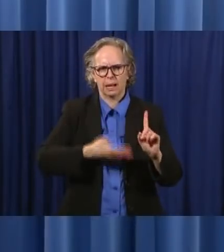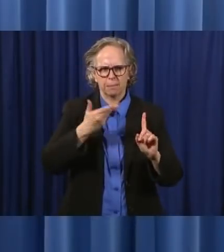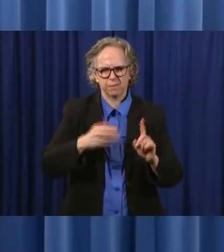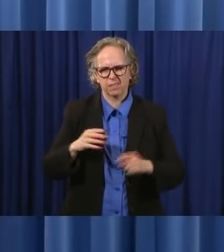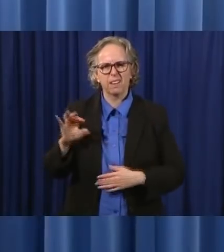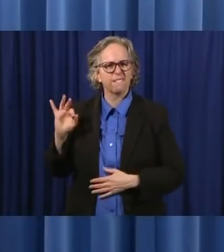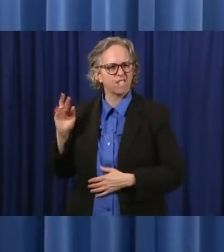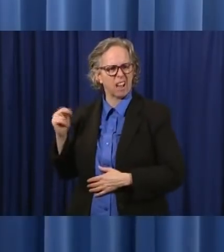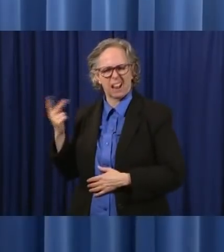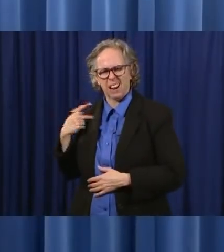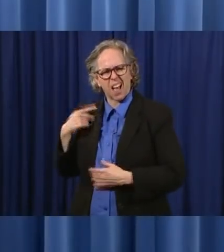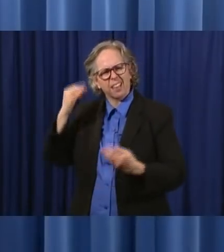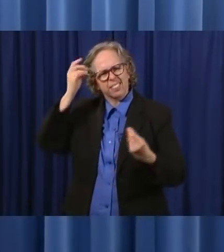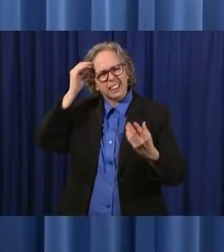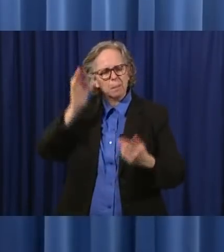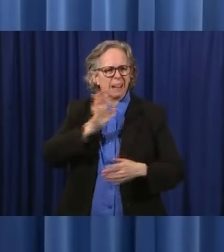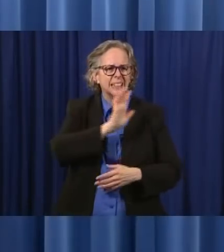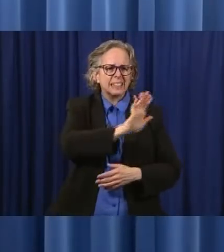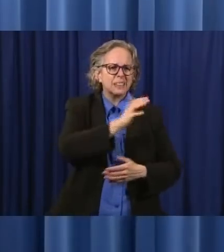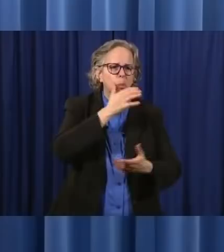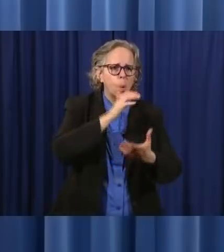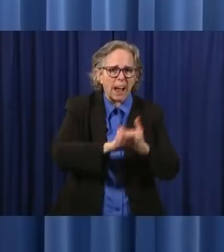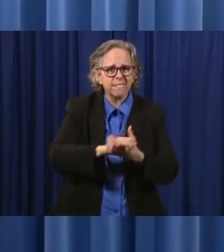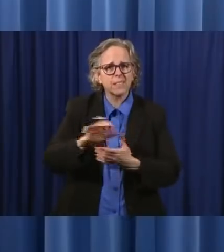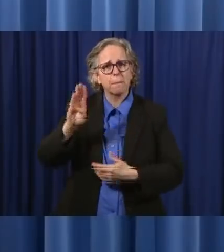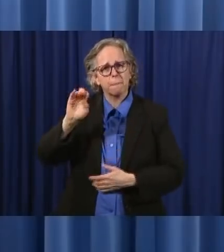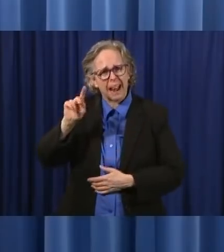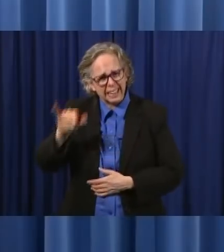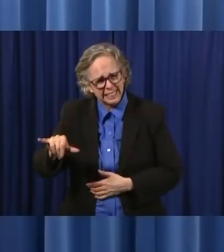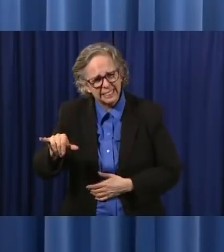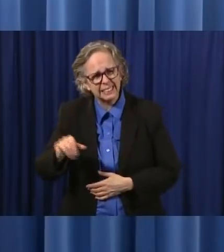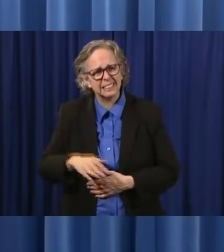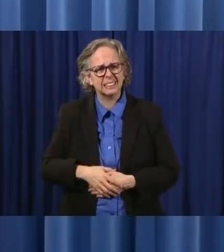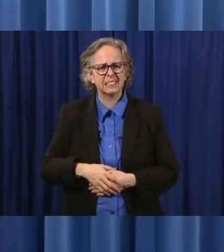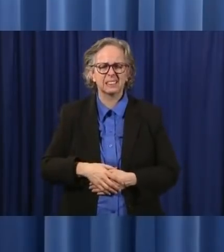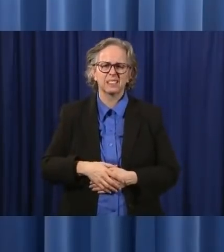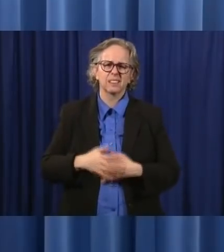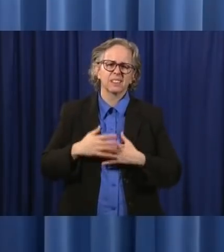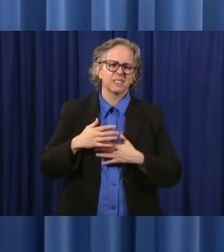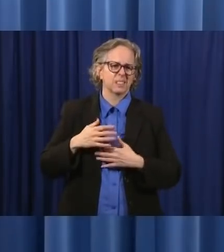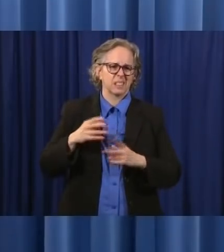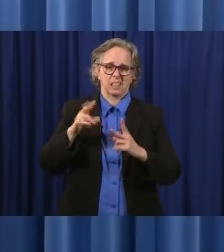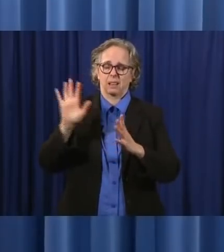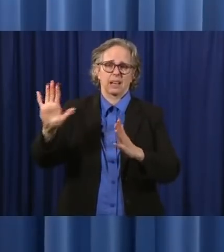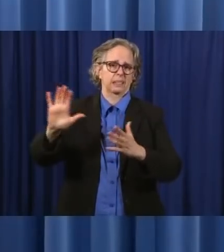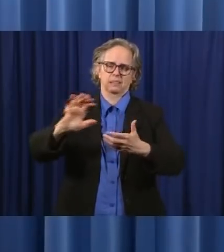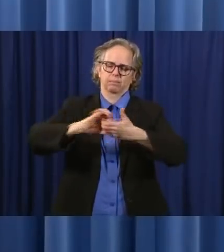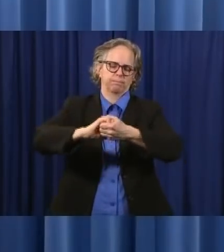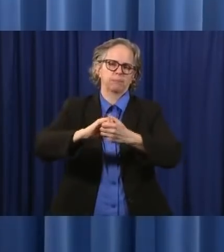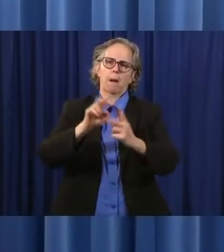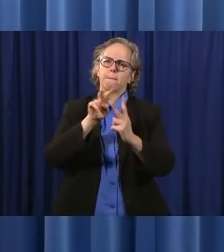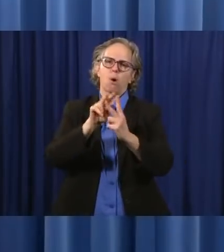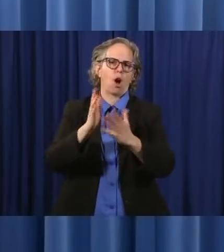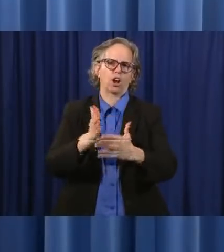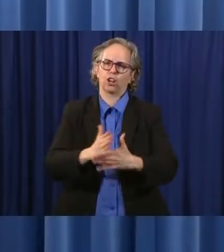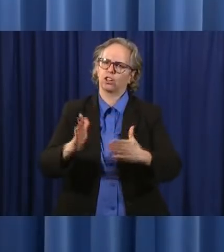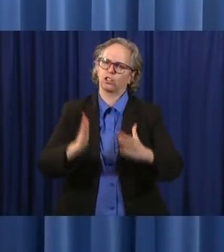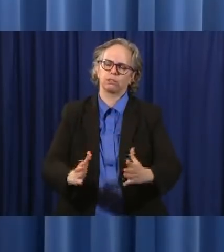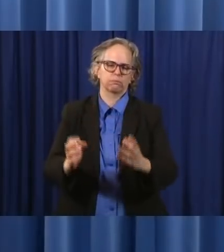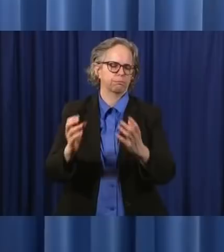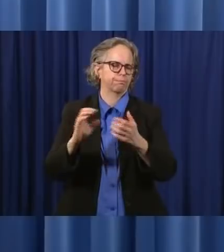his wife, Betty, who was truly, truly his partner, his children, Sheriff Robert